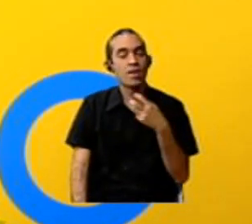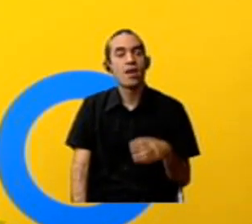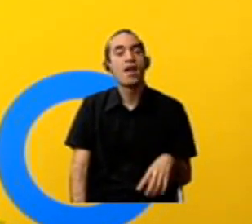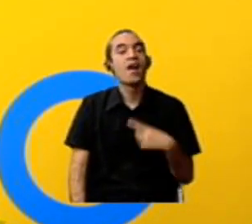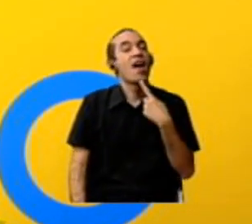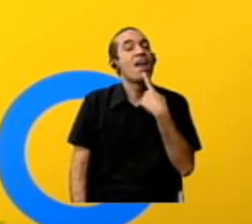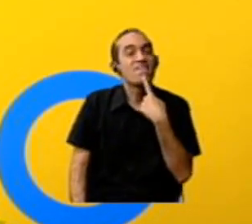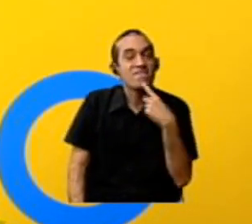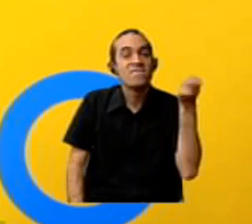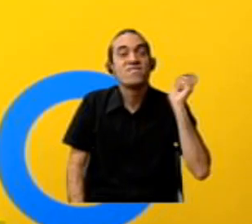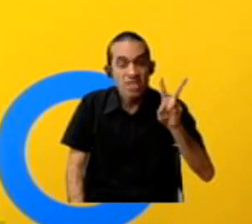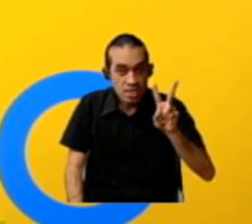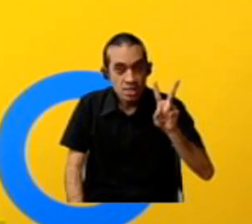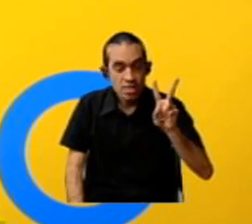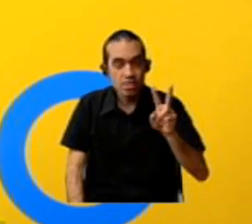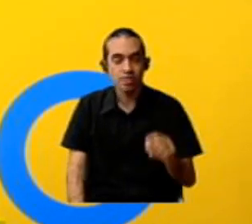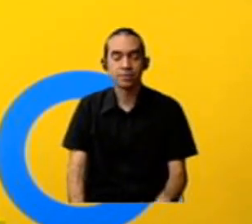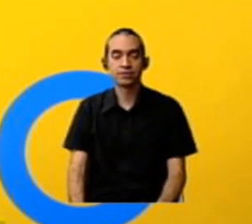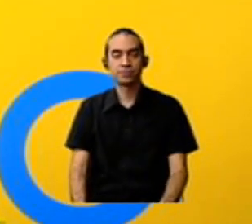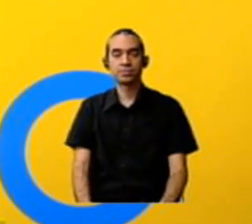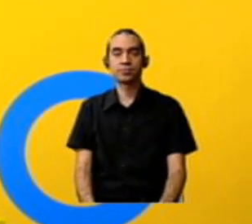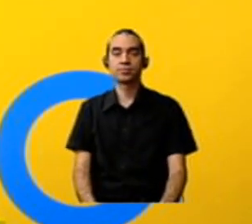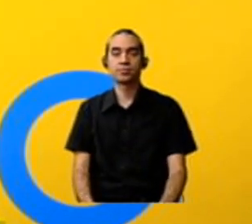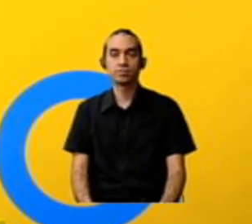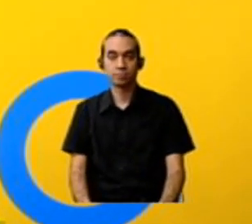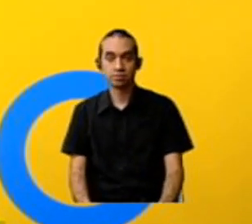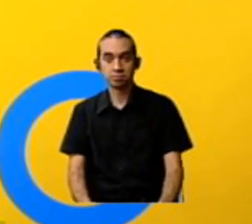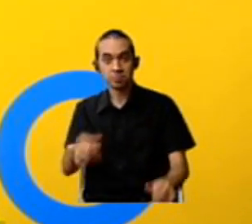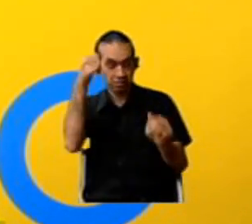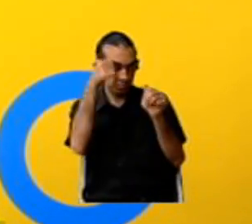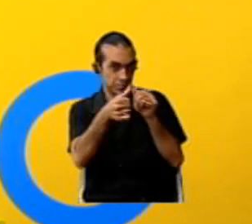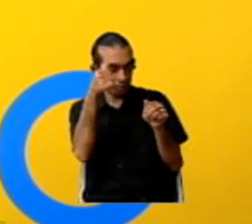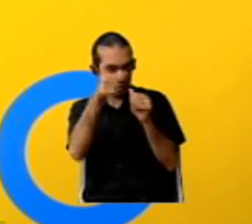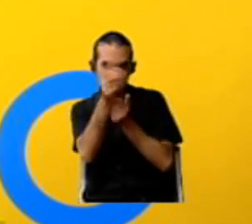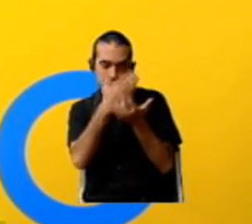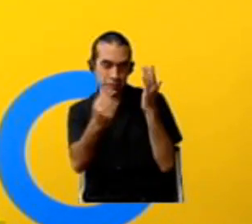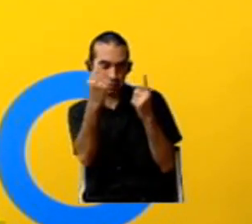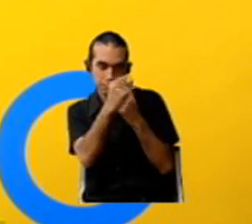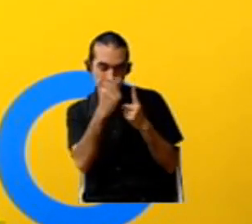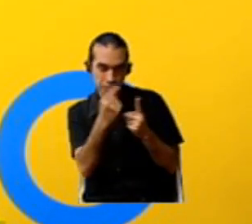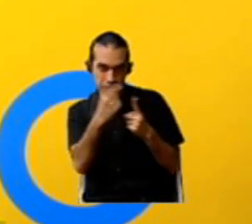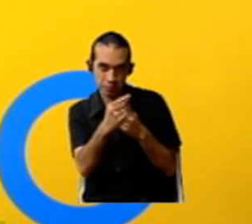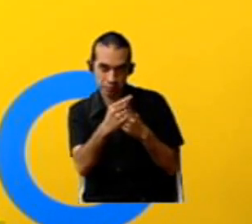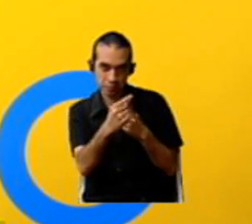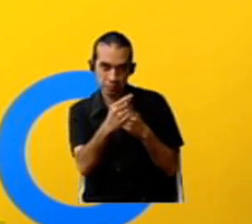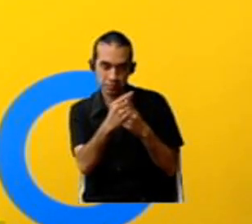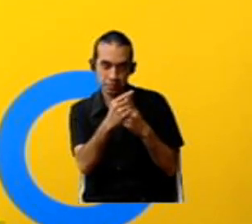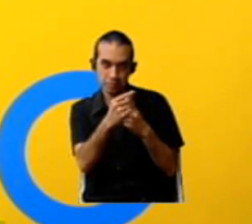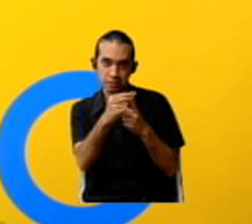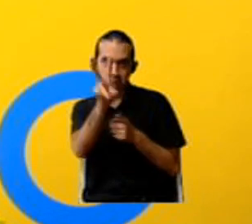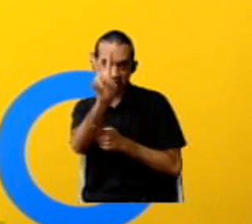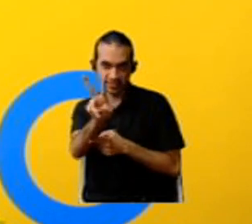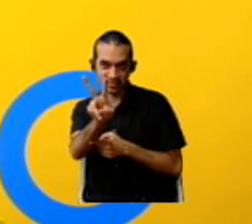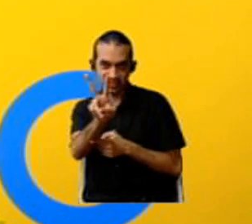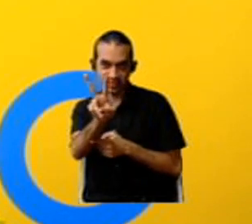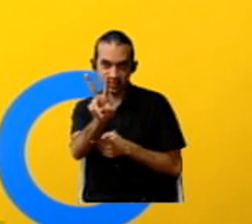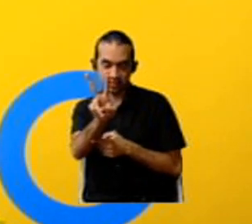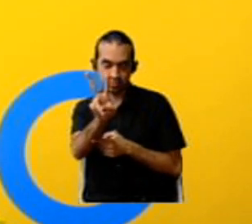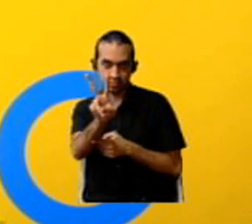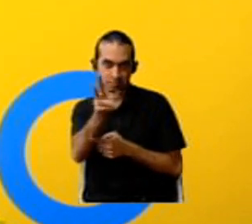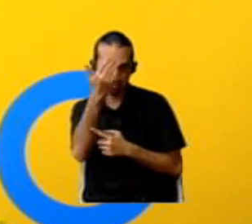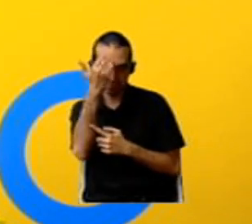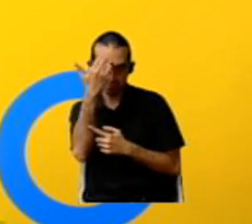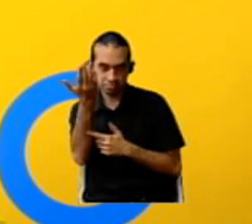is the. Charlie, do you remember some words that begin with letter